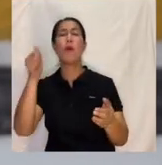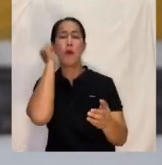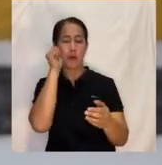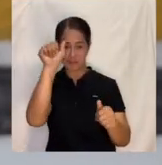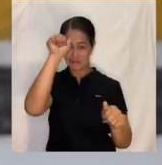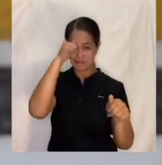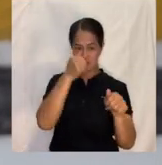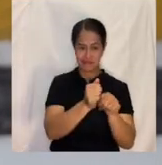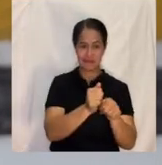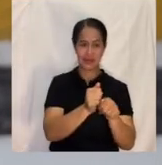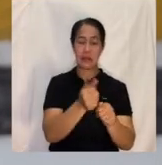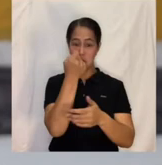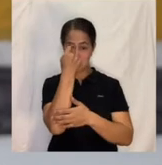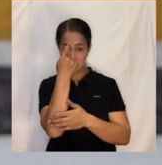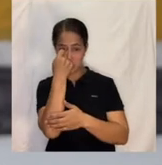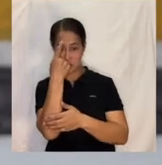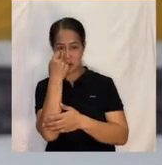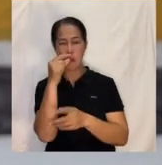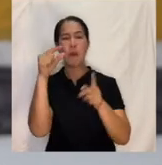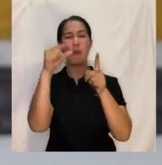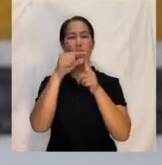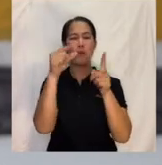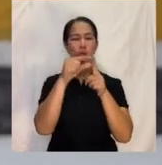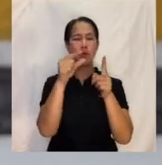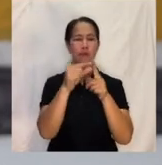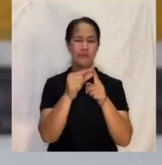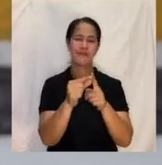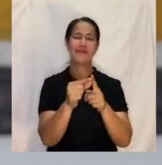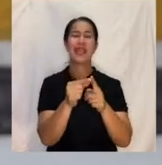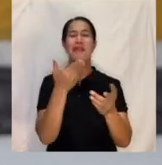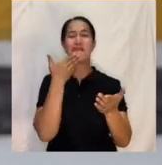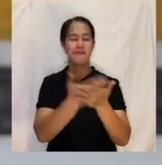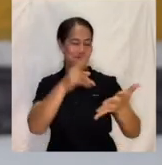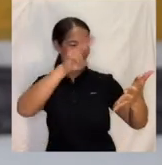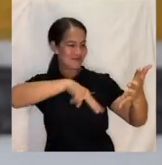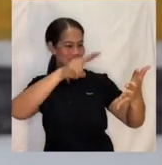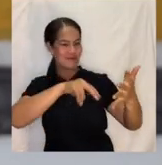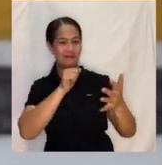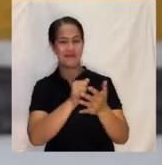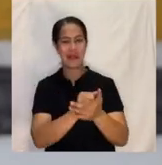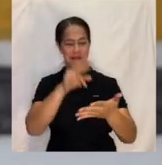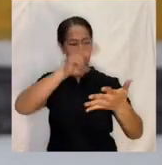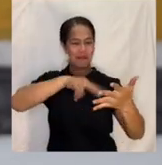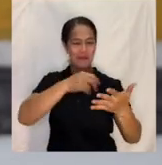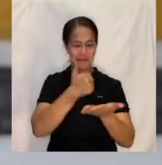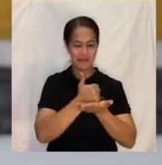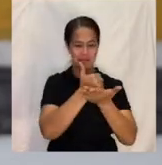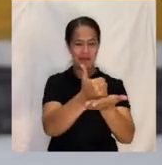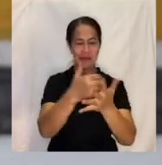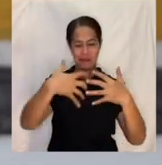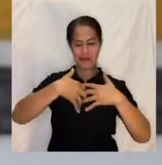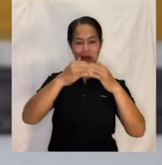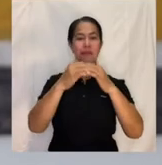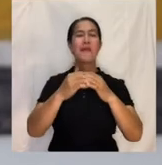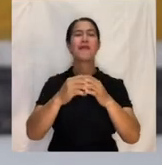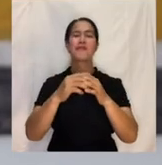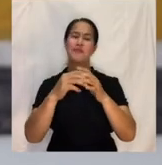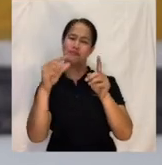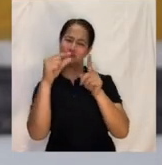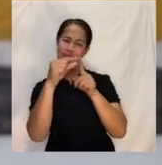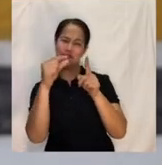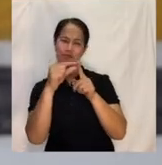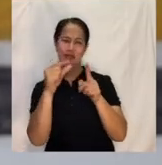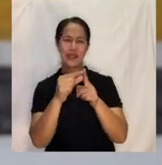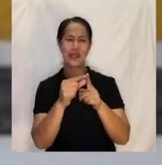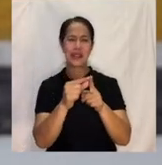remember, understanding word meanings makes you a good reader. Reading helps build your vocabulary. And